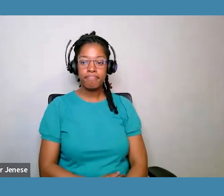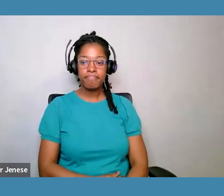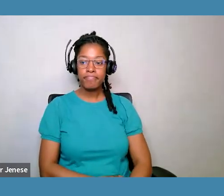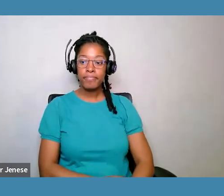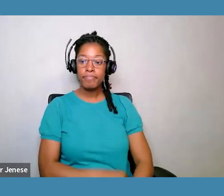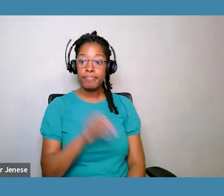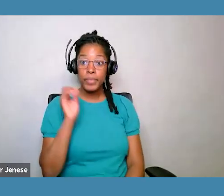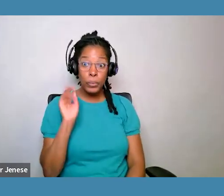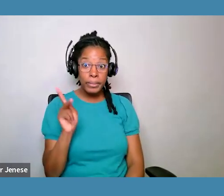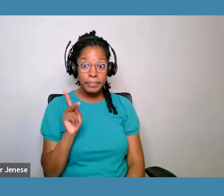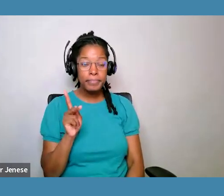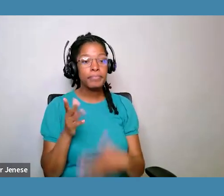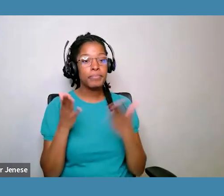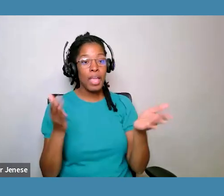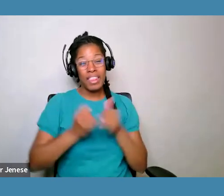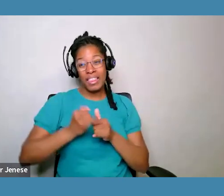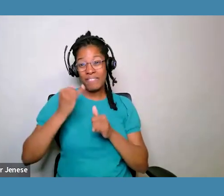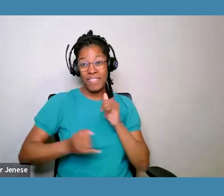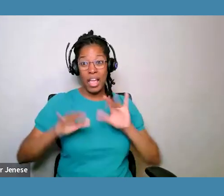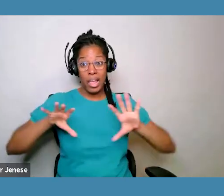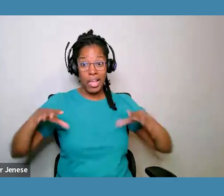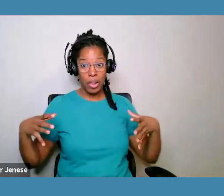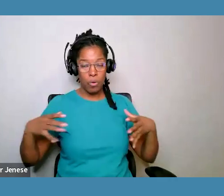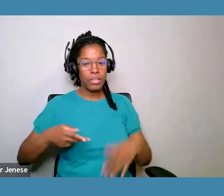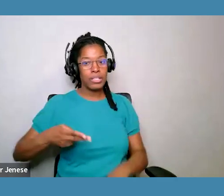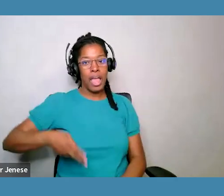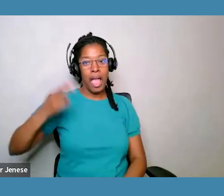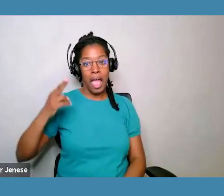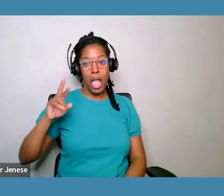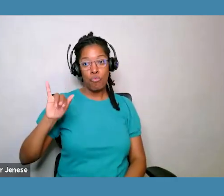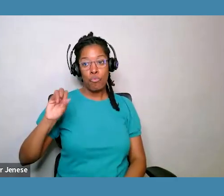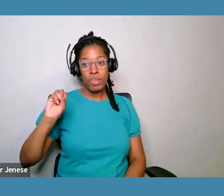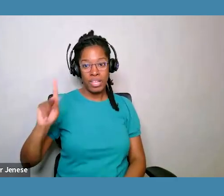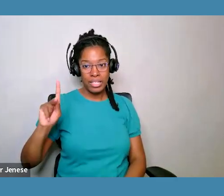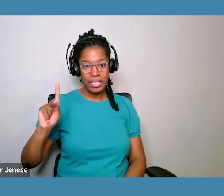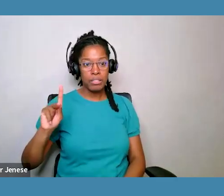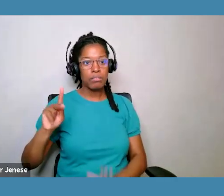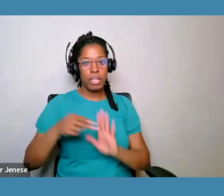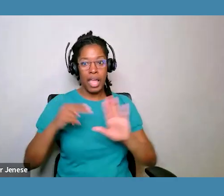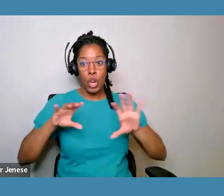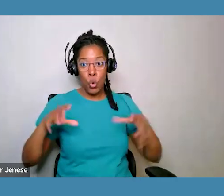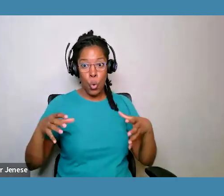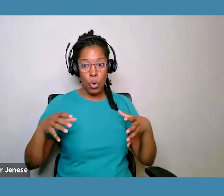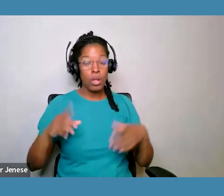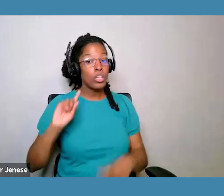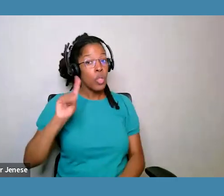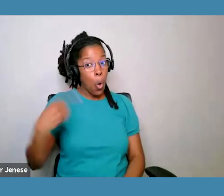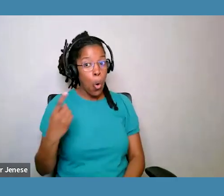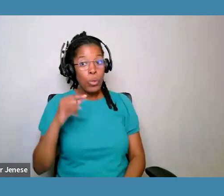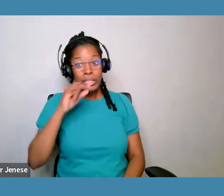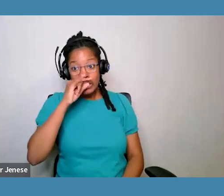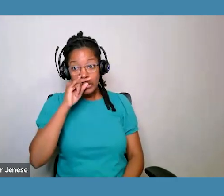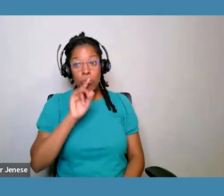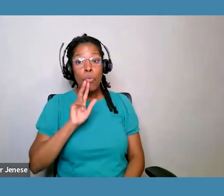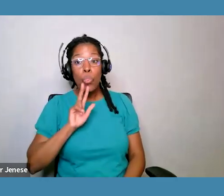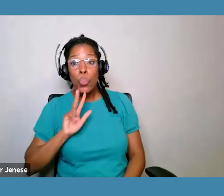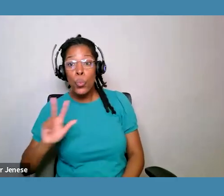Okay. So the final category is the high risk category. So this is only for children ages 3 to 5.